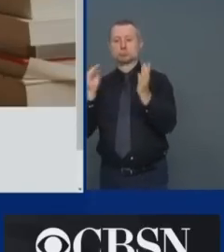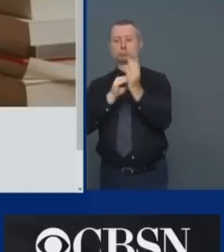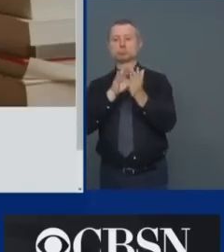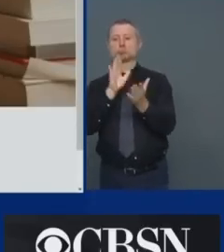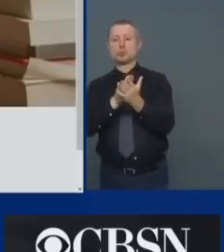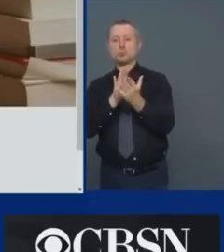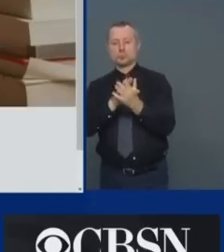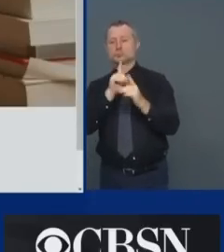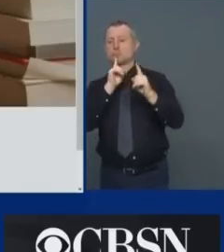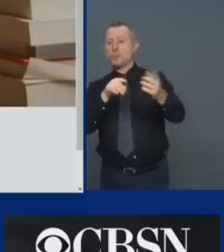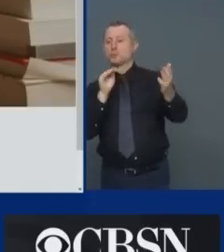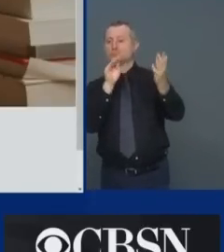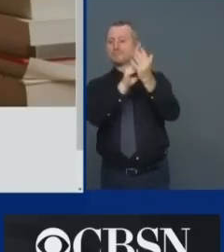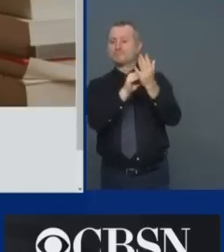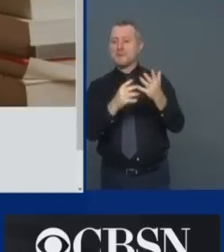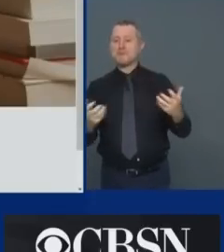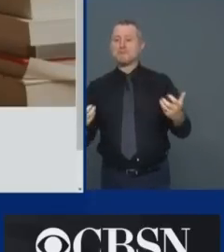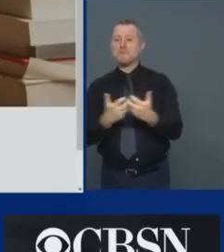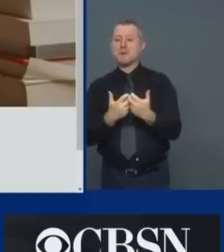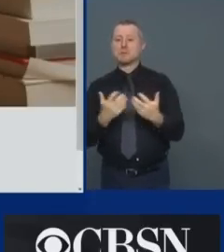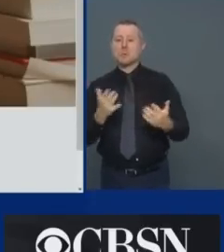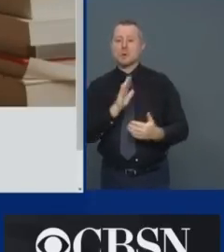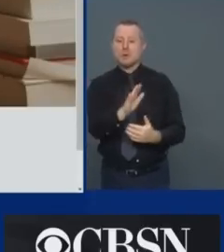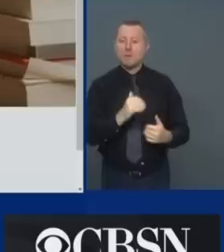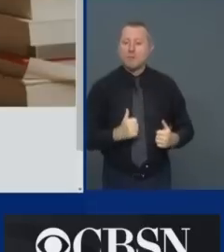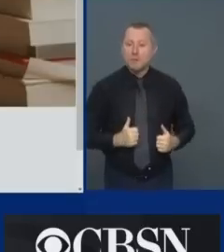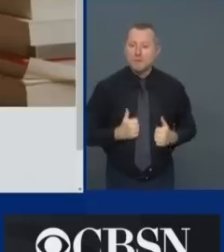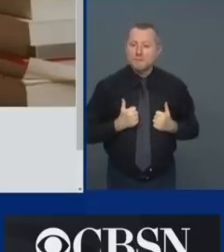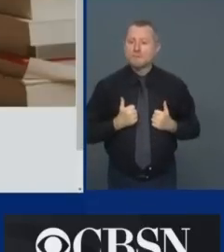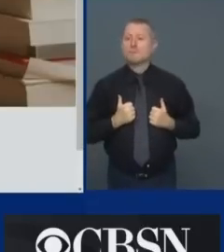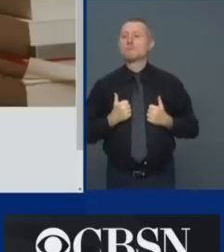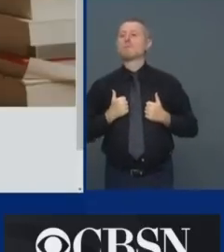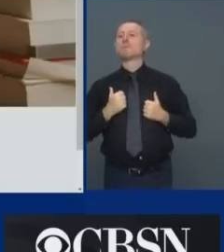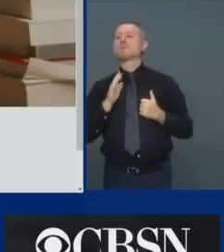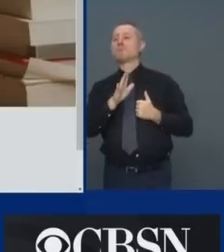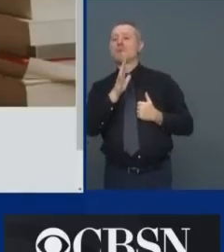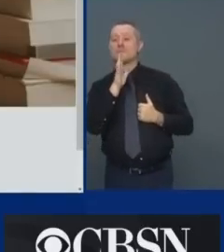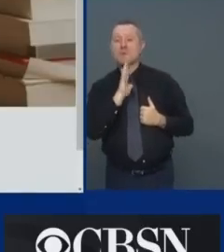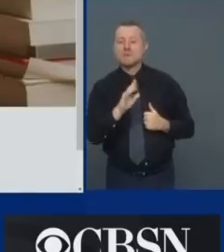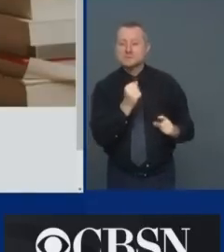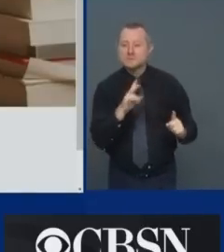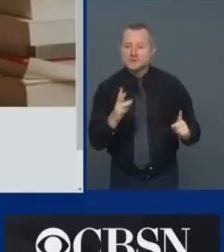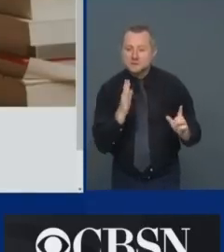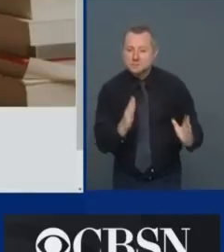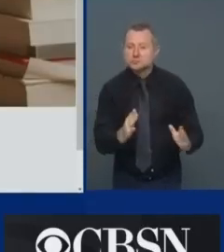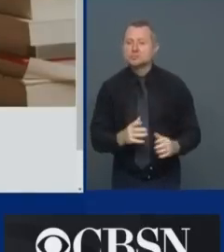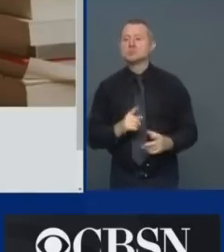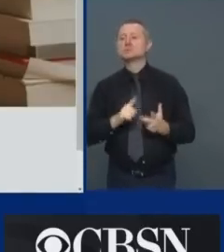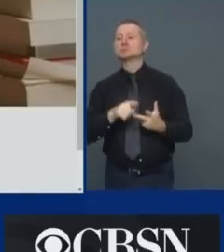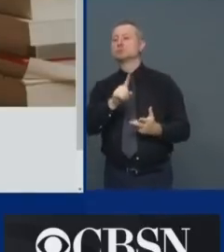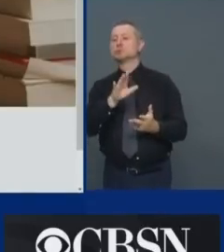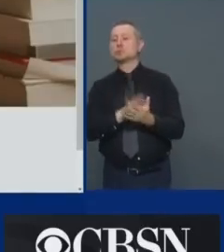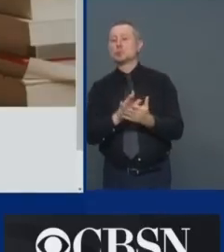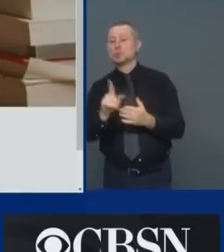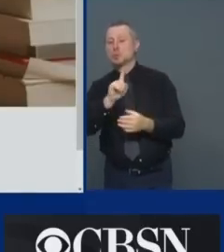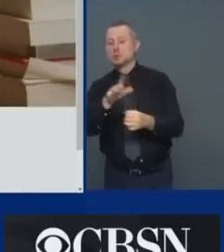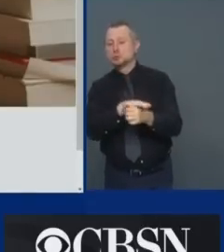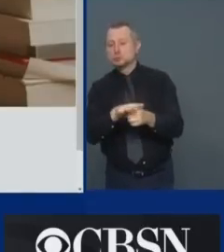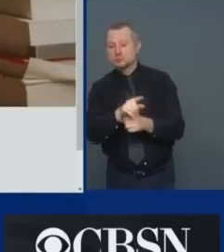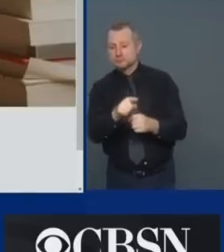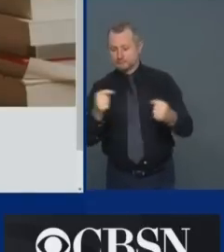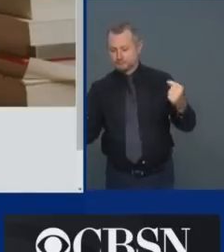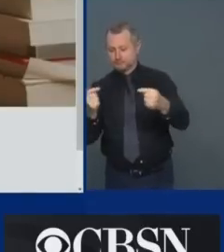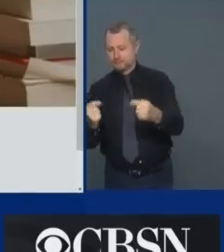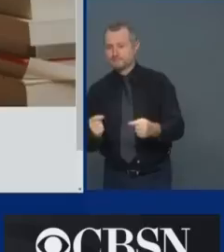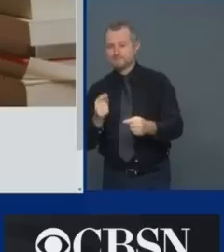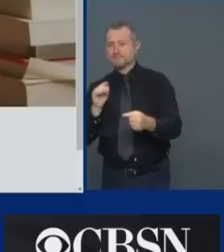of that individual, age 5 through 17 years old, with the school district within which they live. So that is what I'm going to